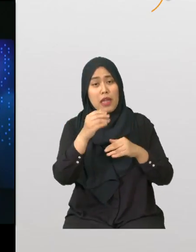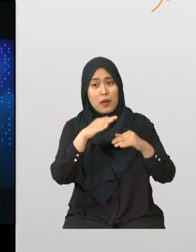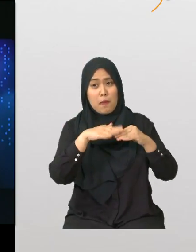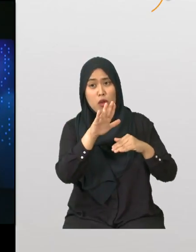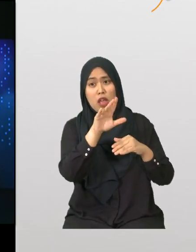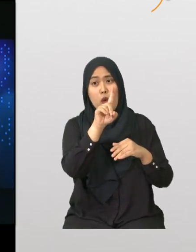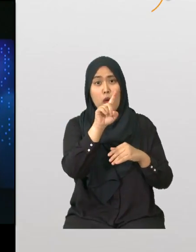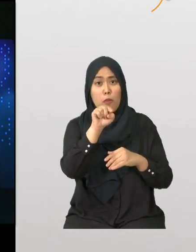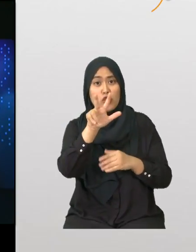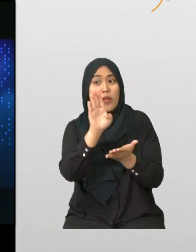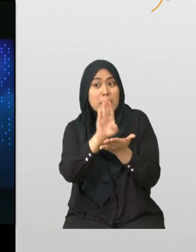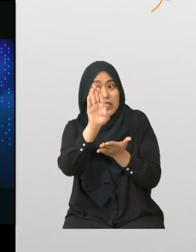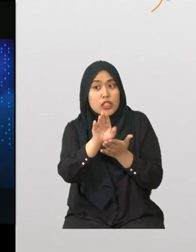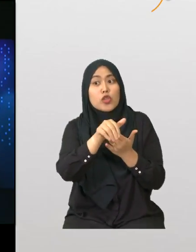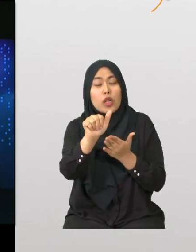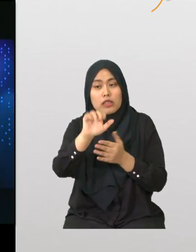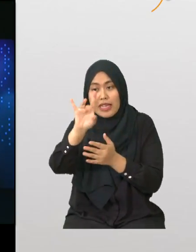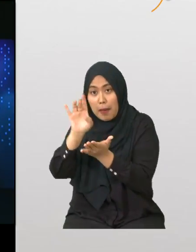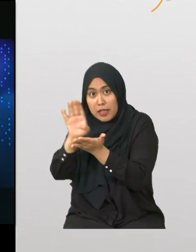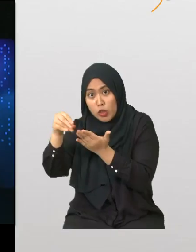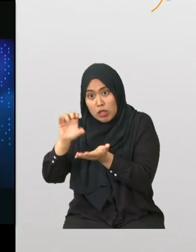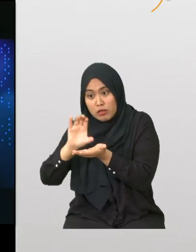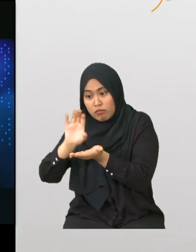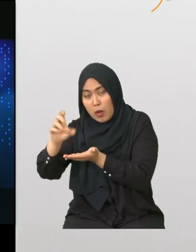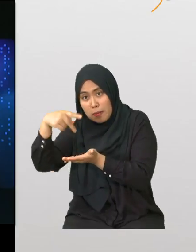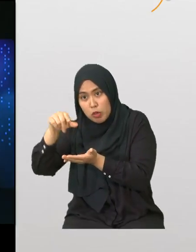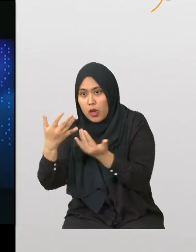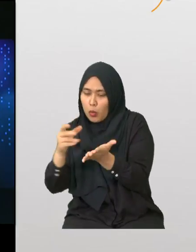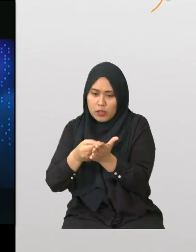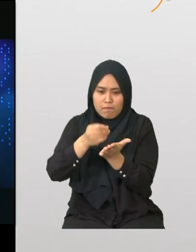of the $8 billion we set aside for the PGP.